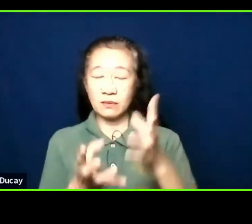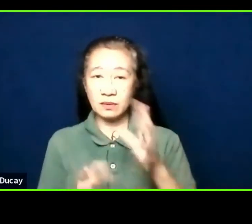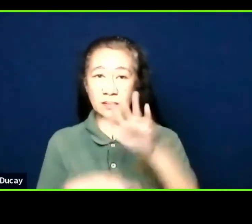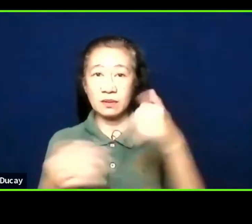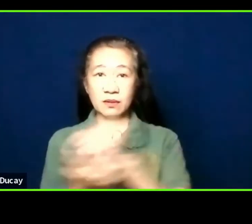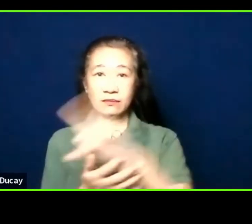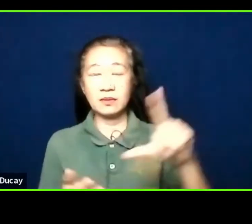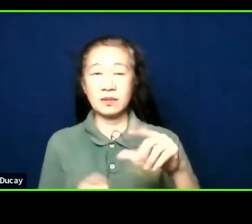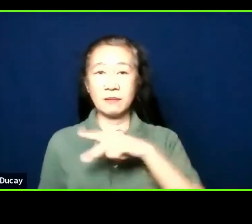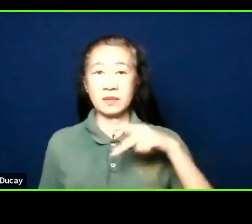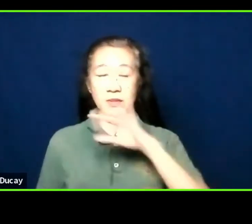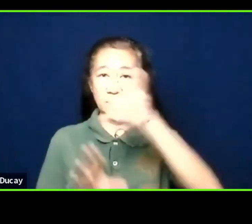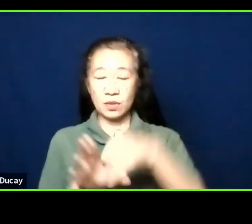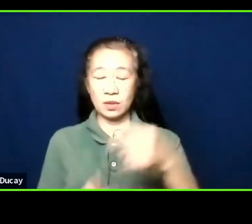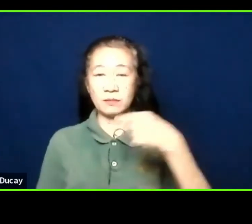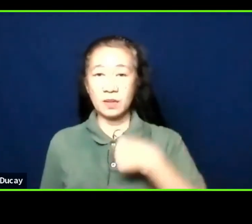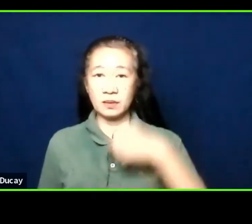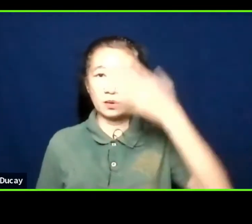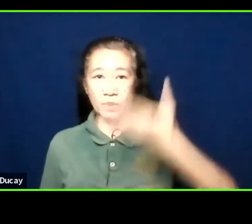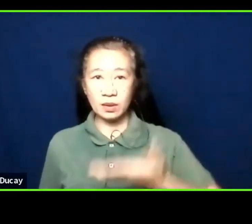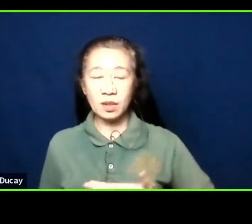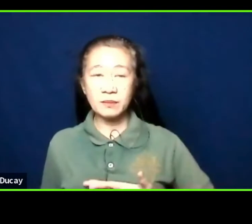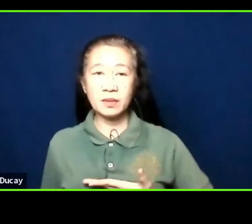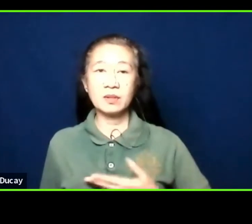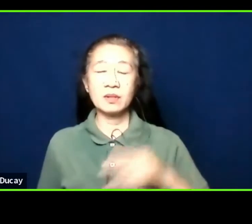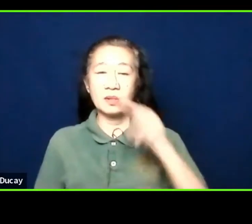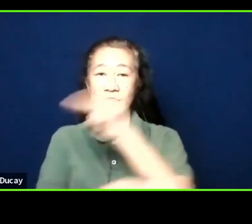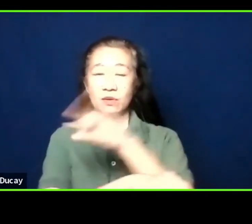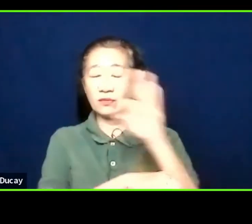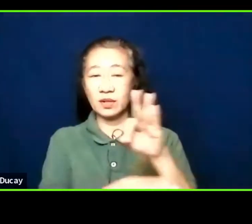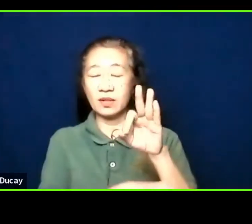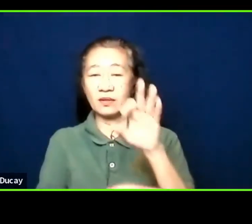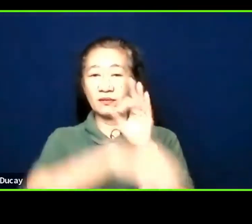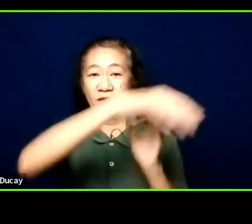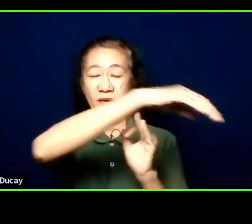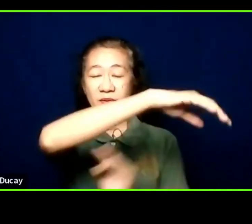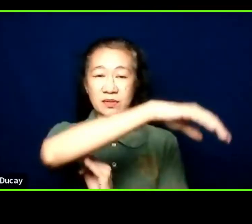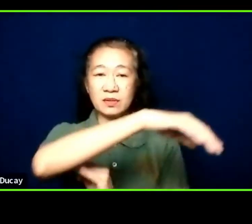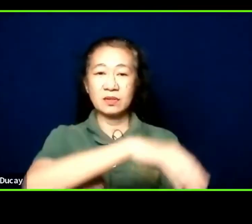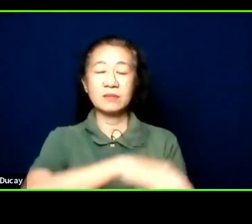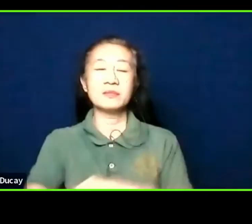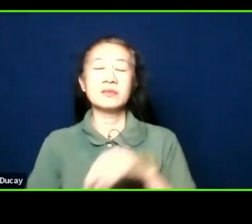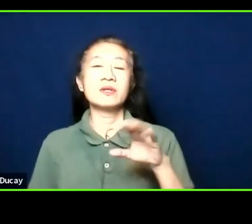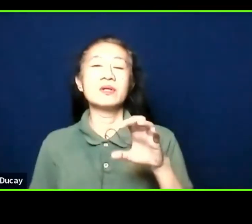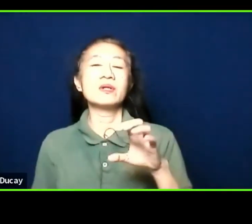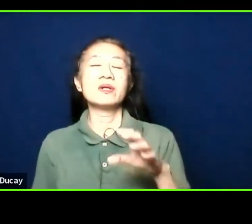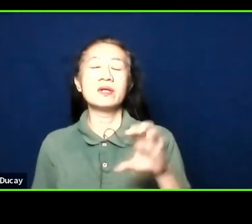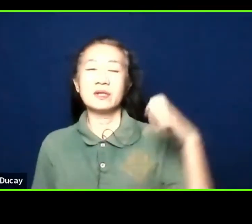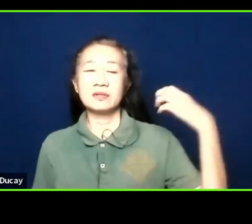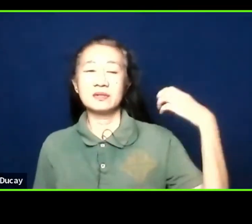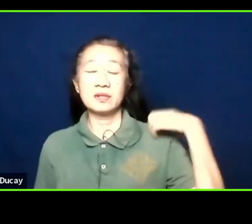everyone to please join me in welcoming Northfield Foundation's Executive